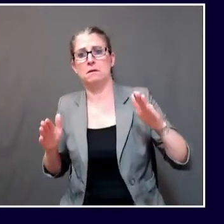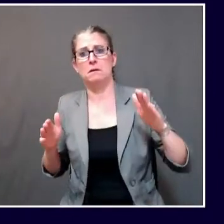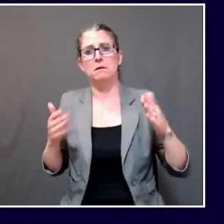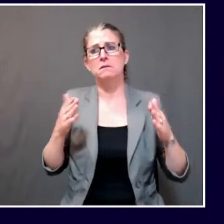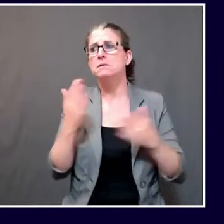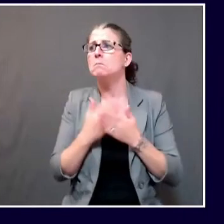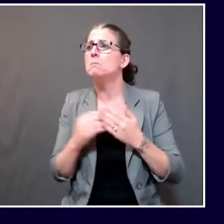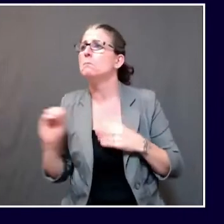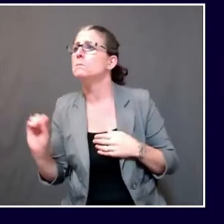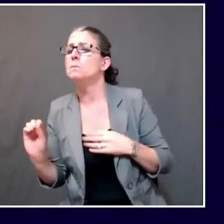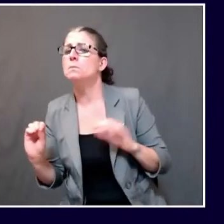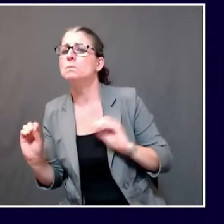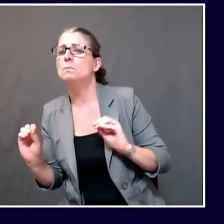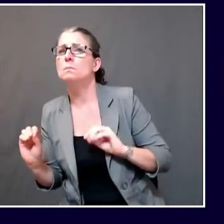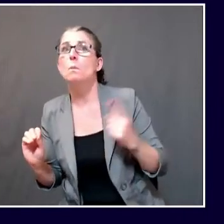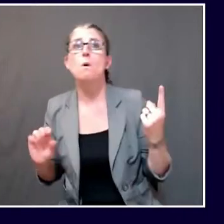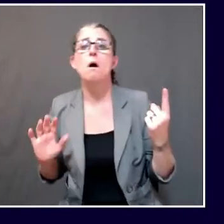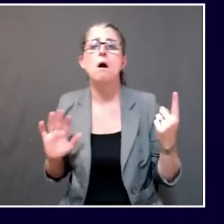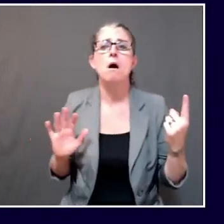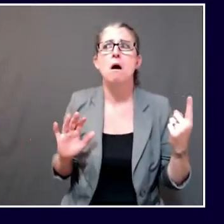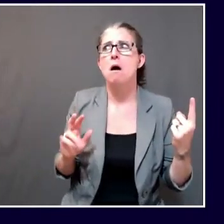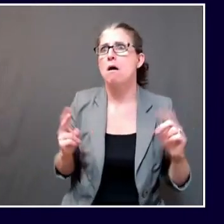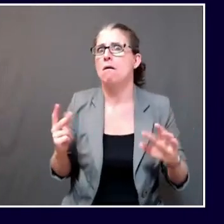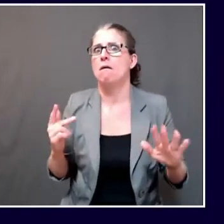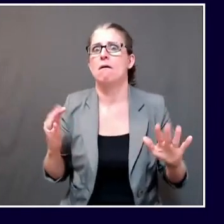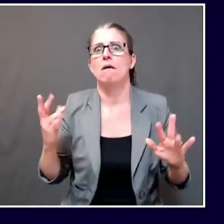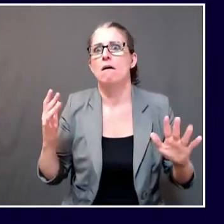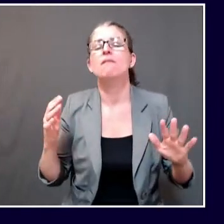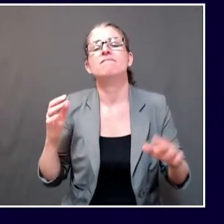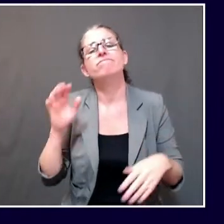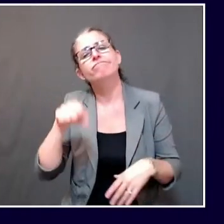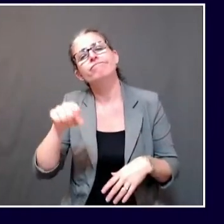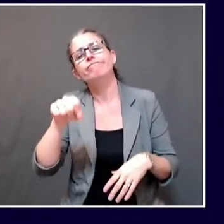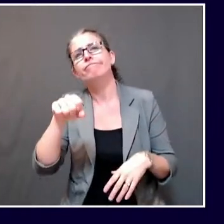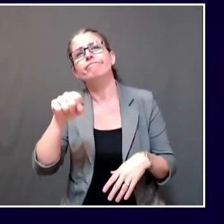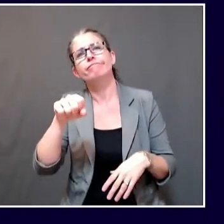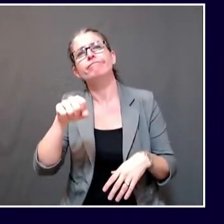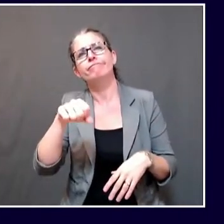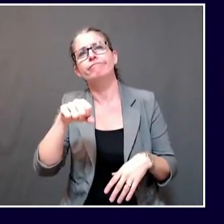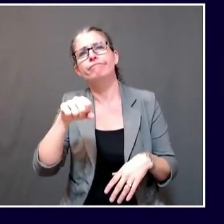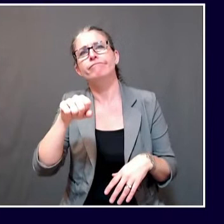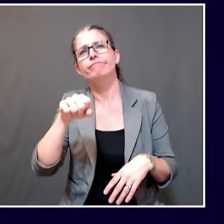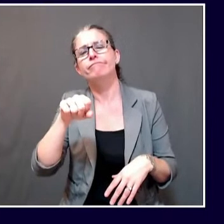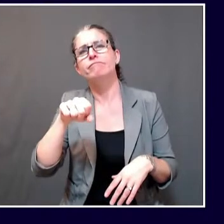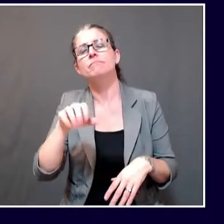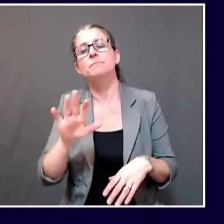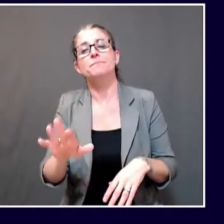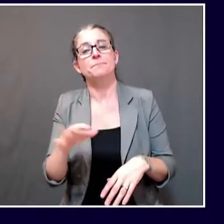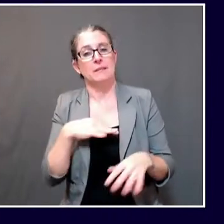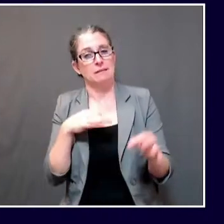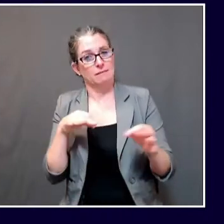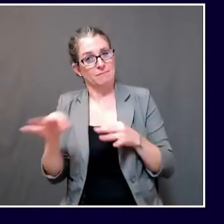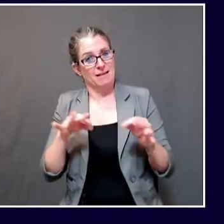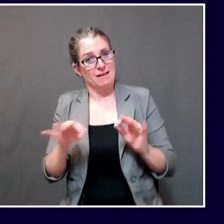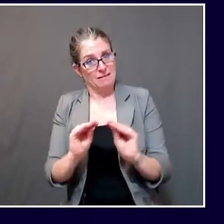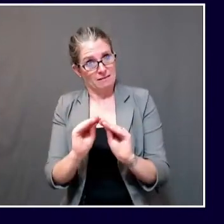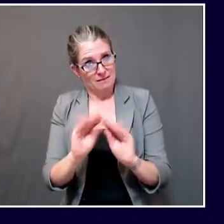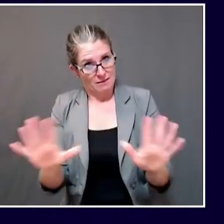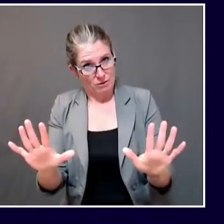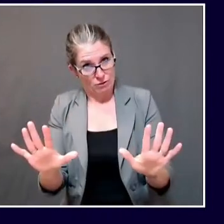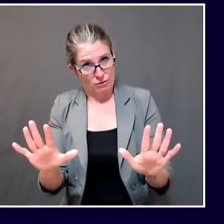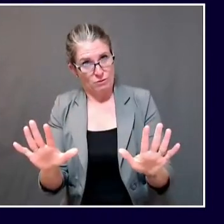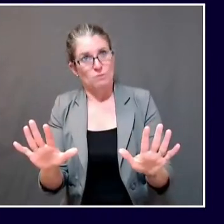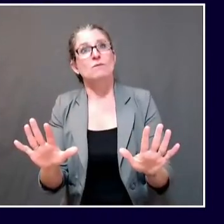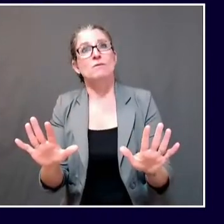specifically in situations that are not necessarily connected to outbreaks. That is, in a sense, evidence of greater